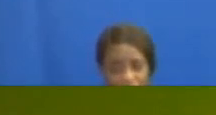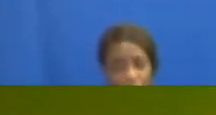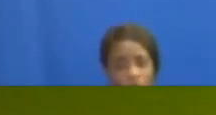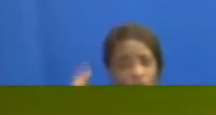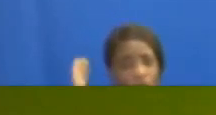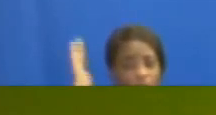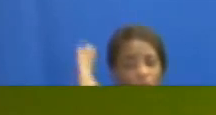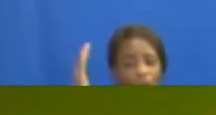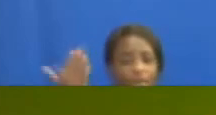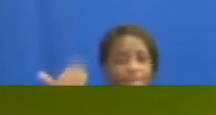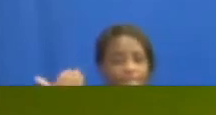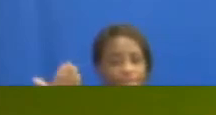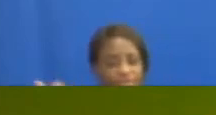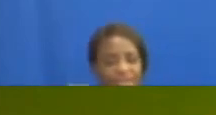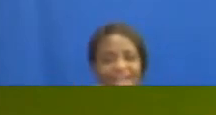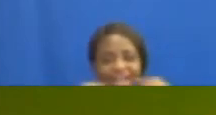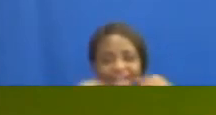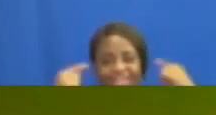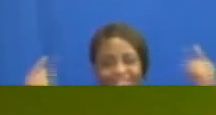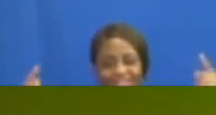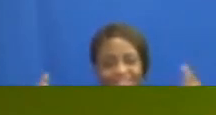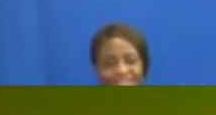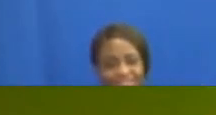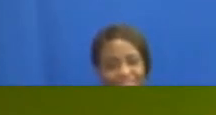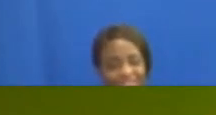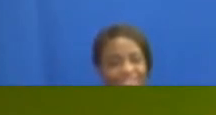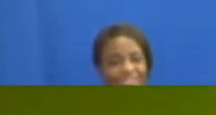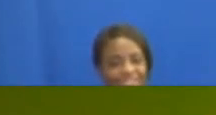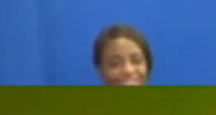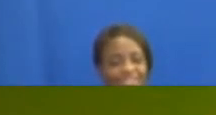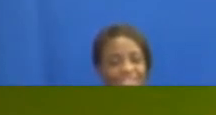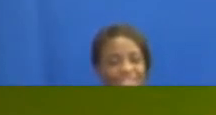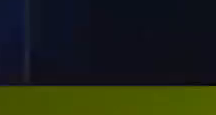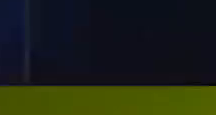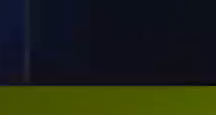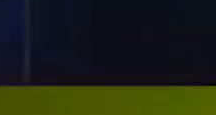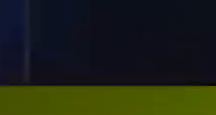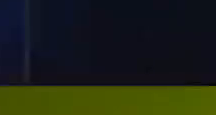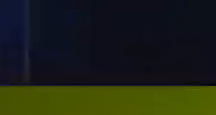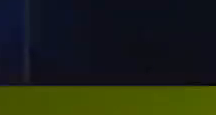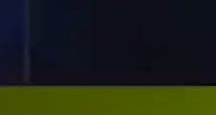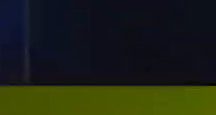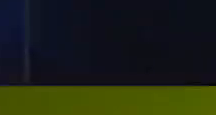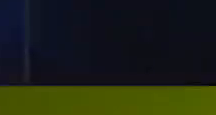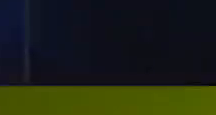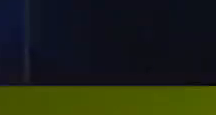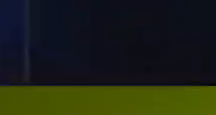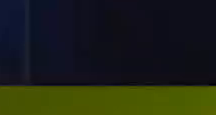enwotwe 44298.